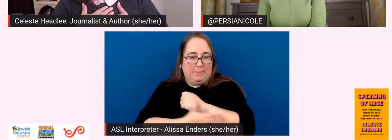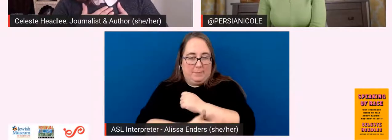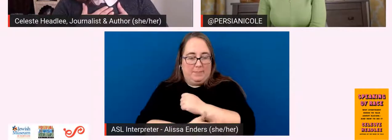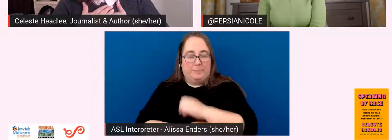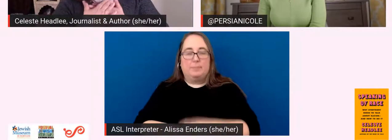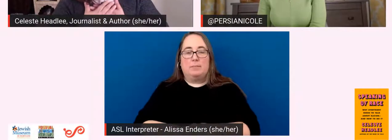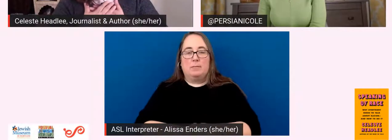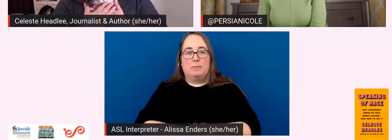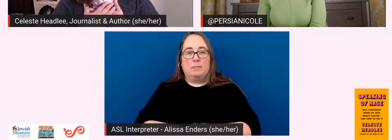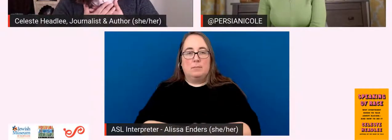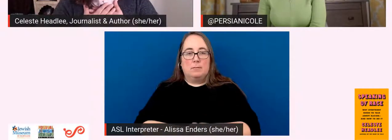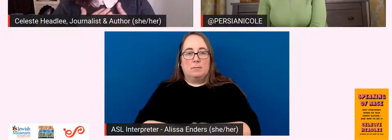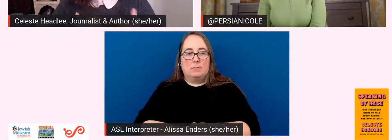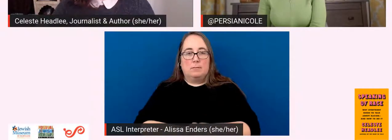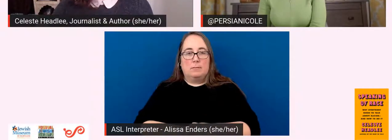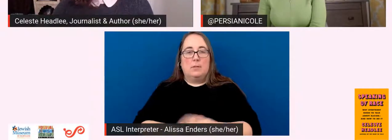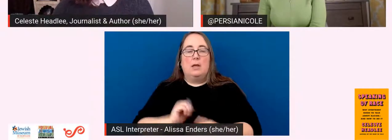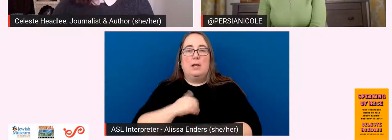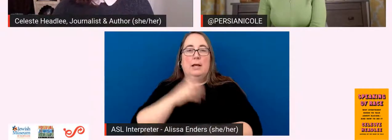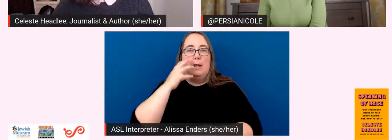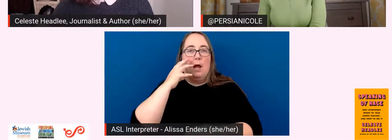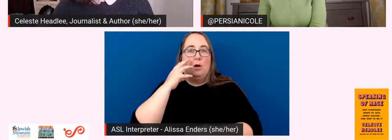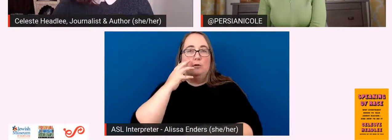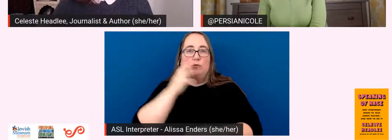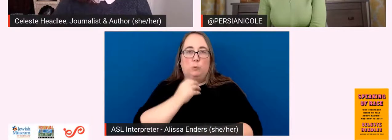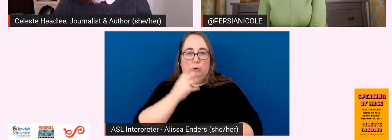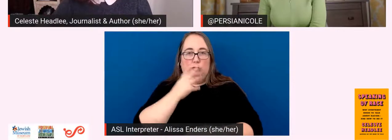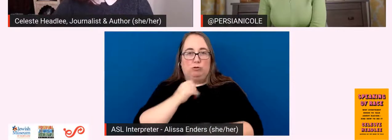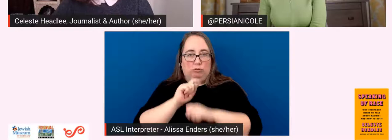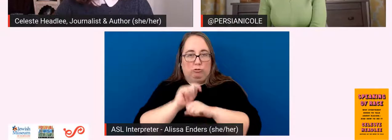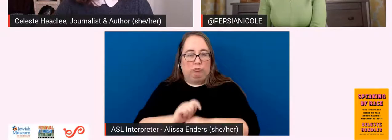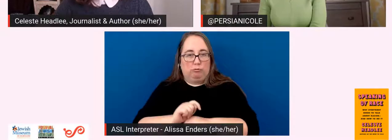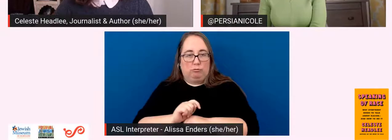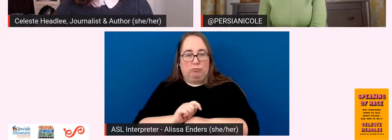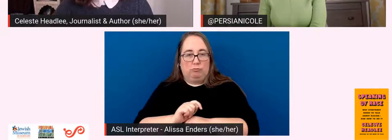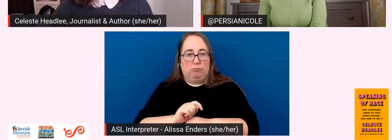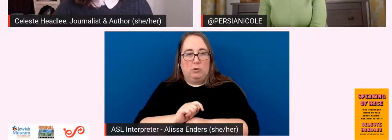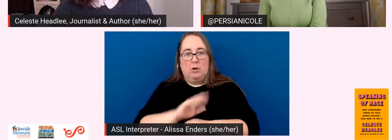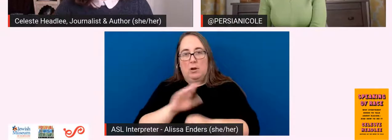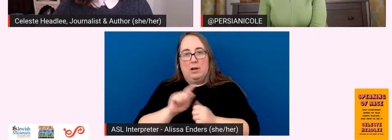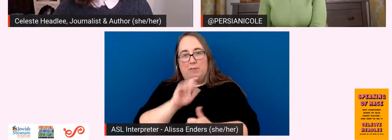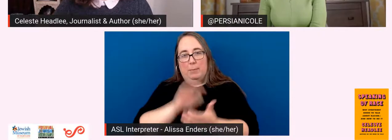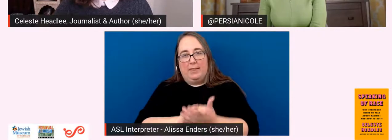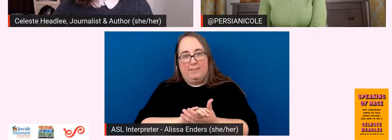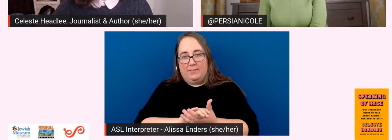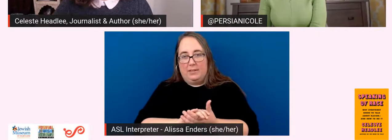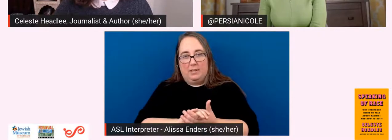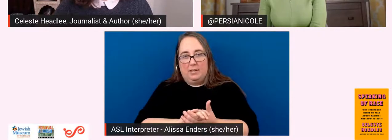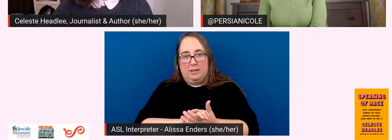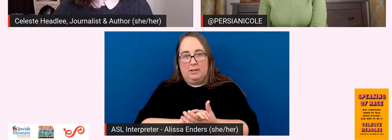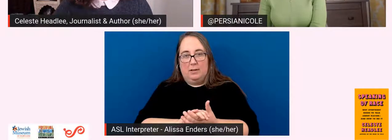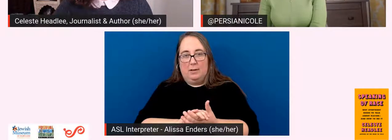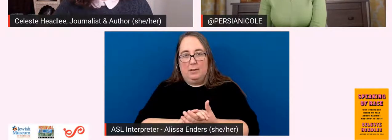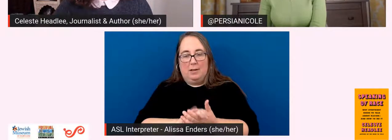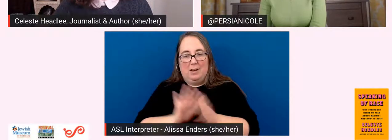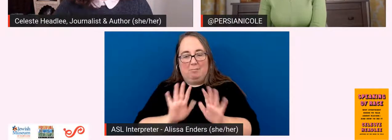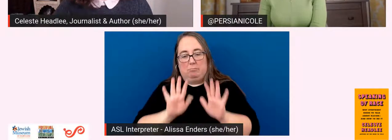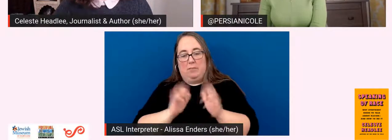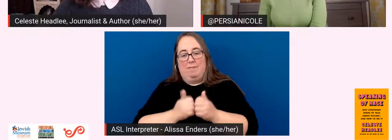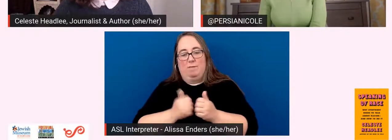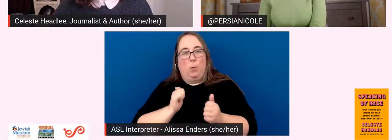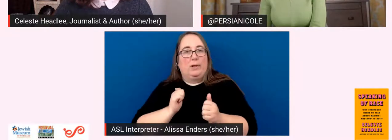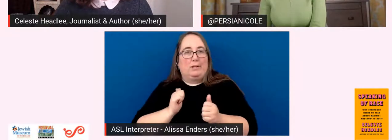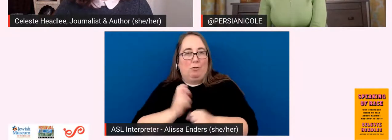in our Jewish traditions, we had never believed in shying away from difficult conversations. You know, part